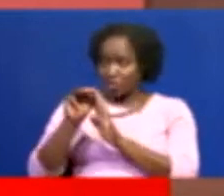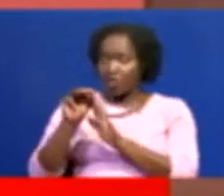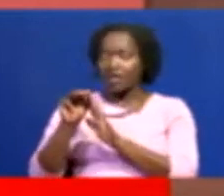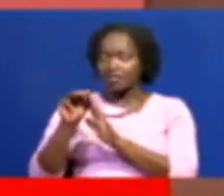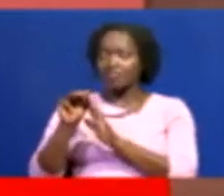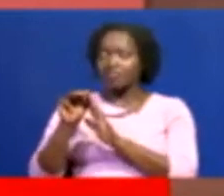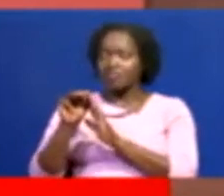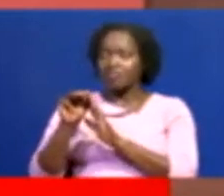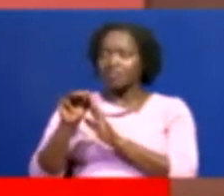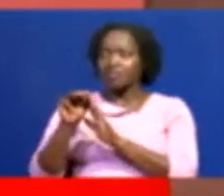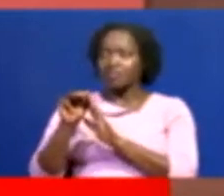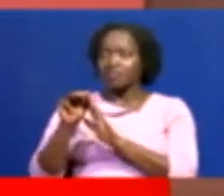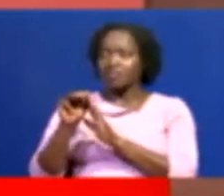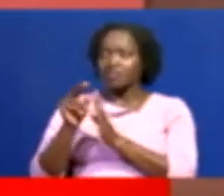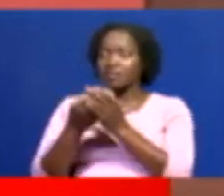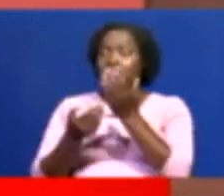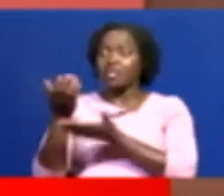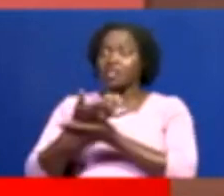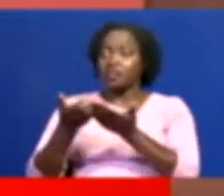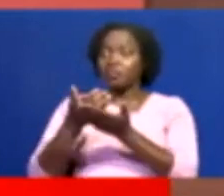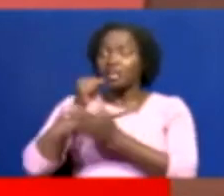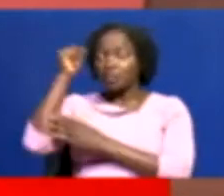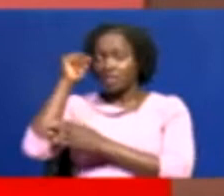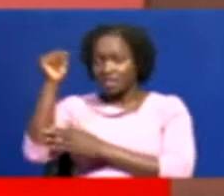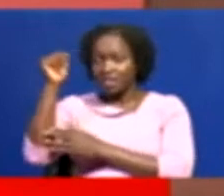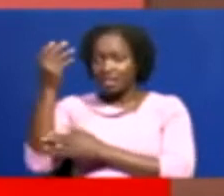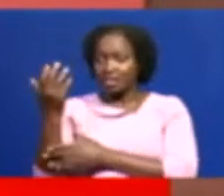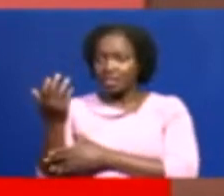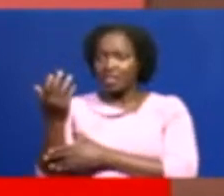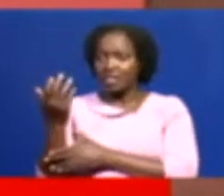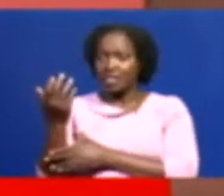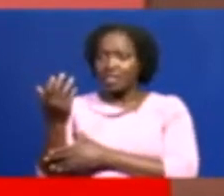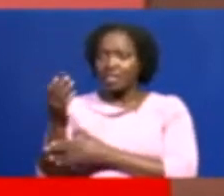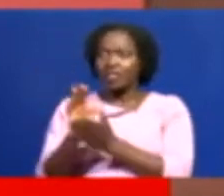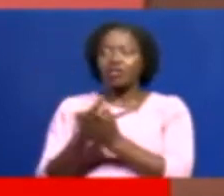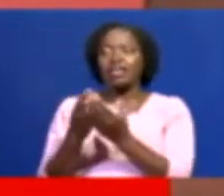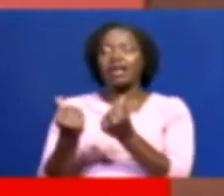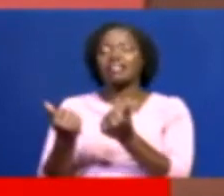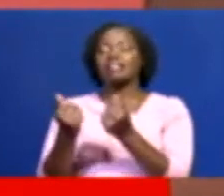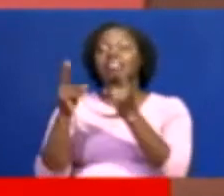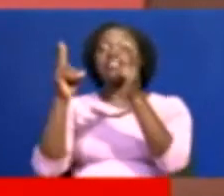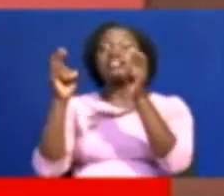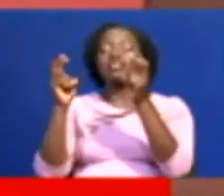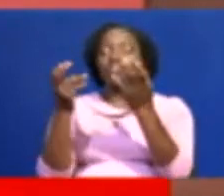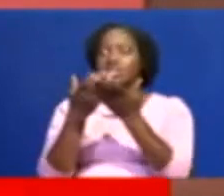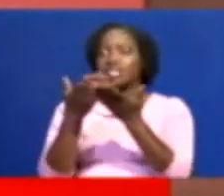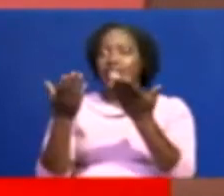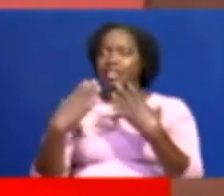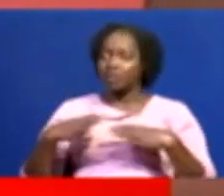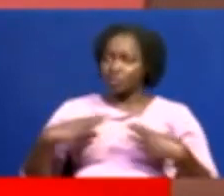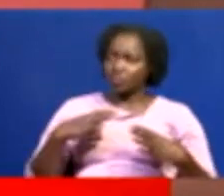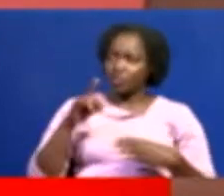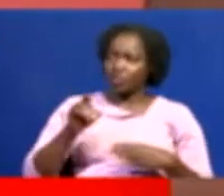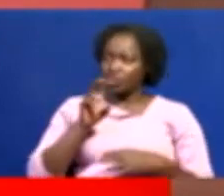experiencing in terms of both economically and politically, in terms of handling the issues. And these are the people we